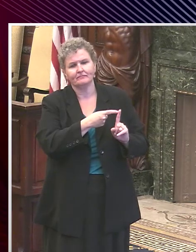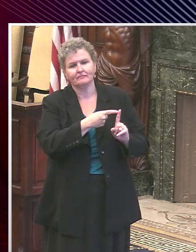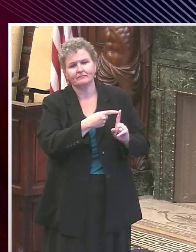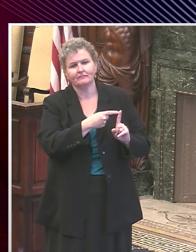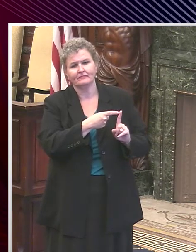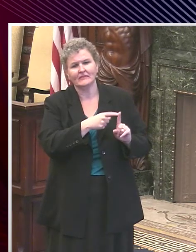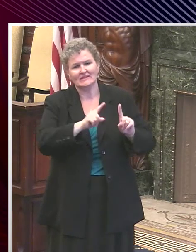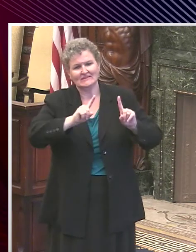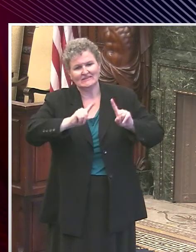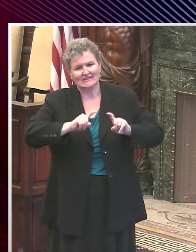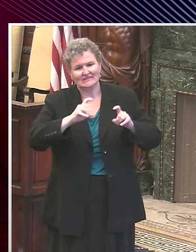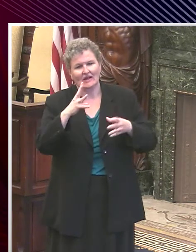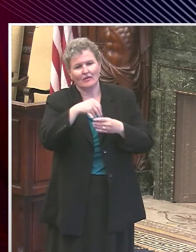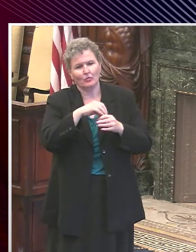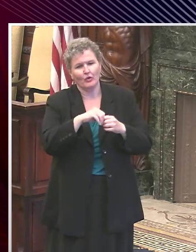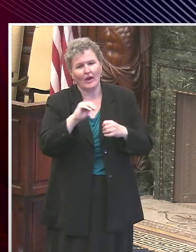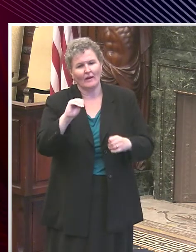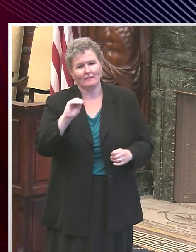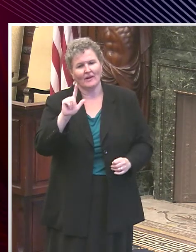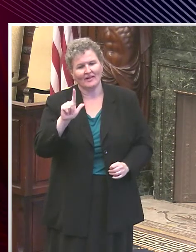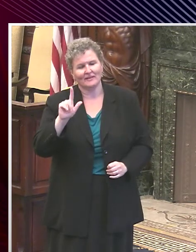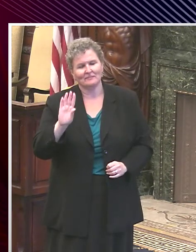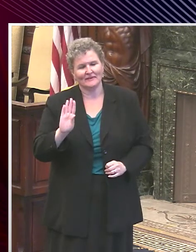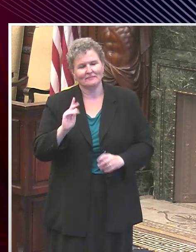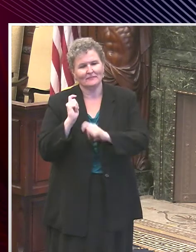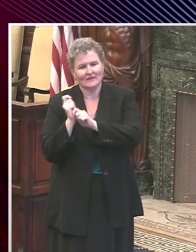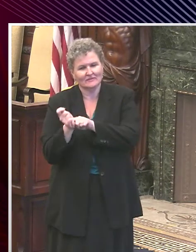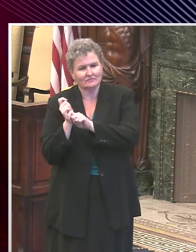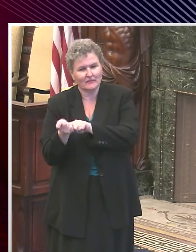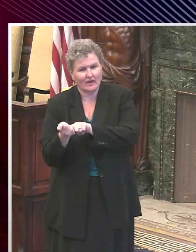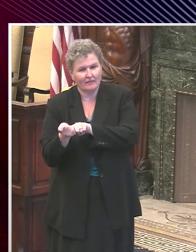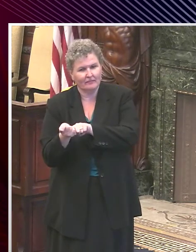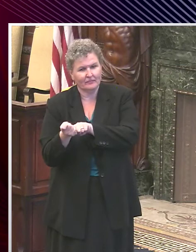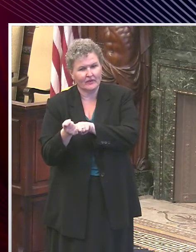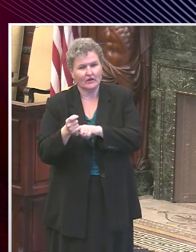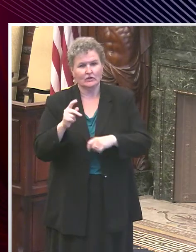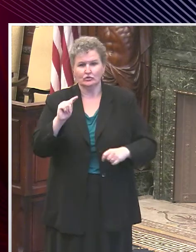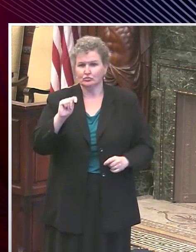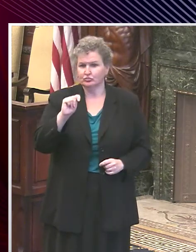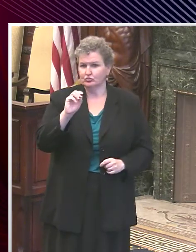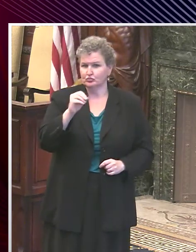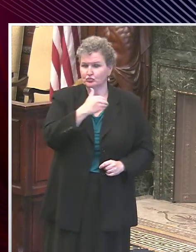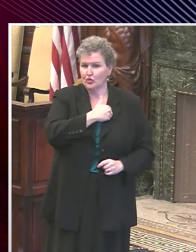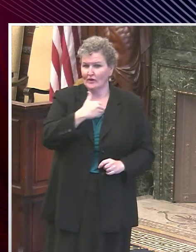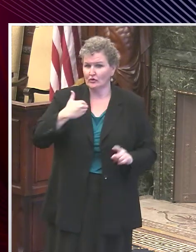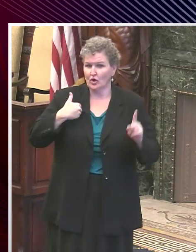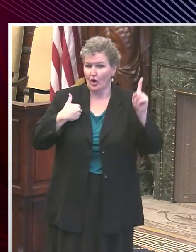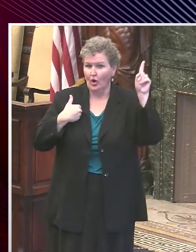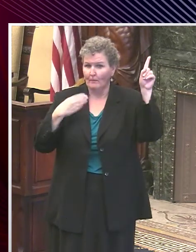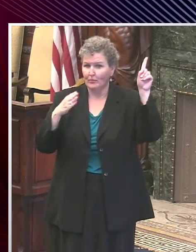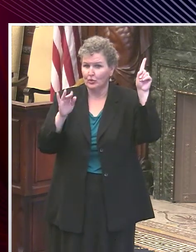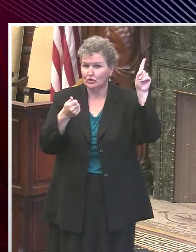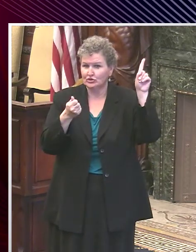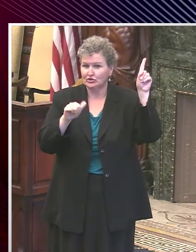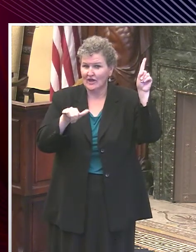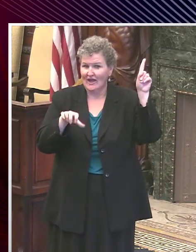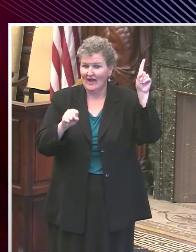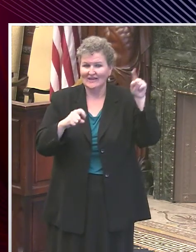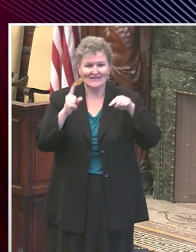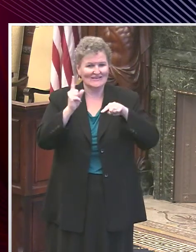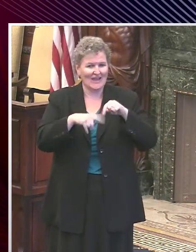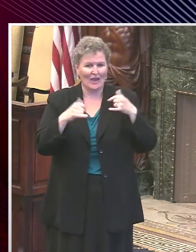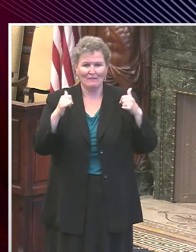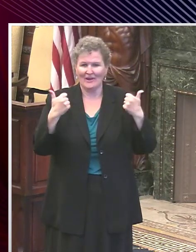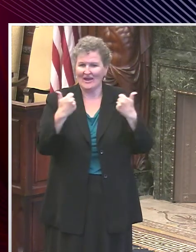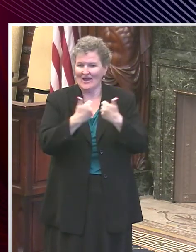MLB. As you know, Toronto has said that the Blue Jays cannot play any of their games